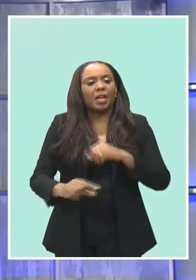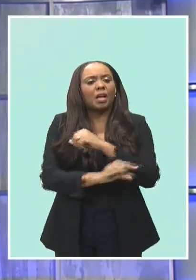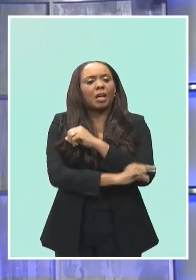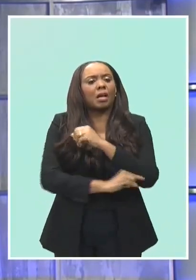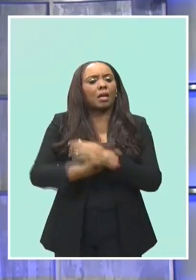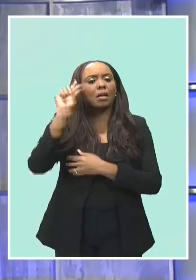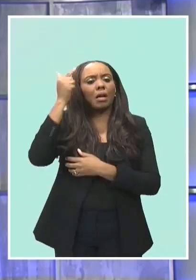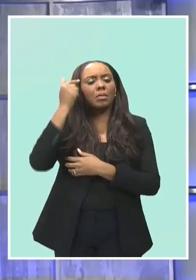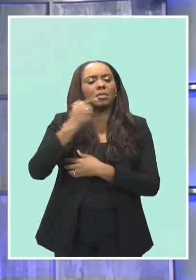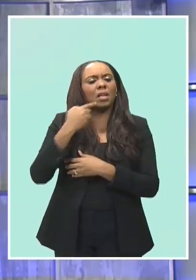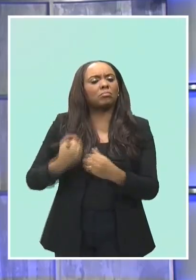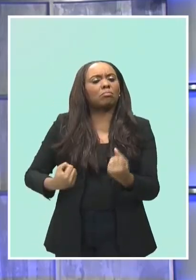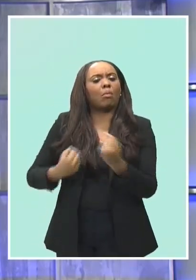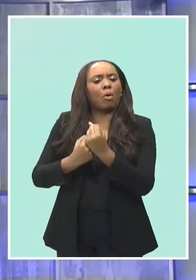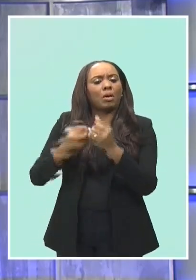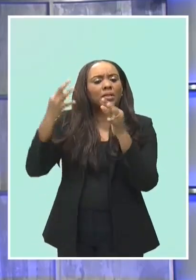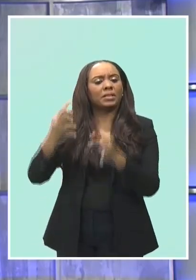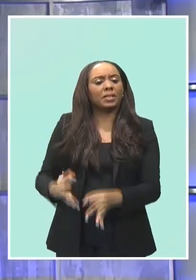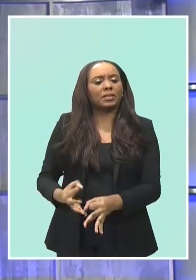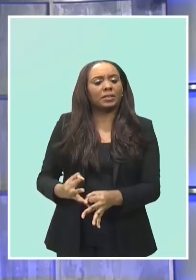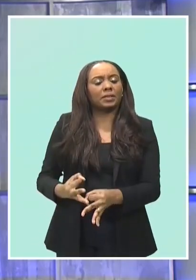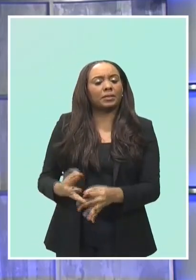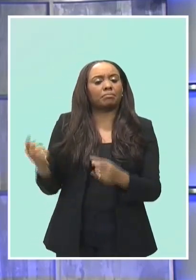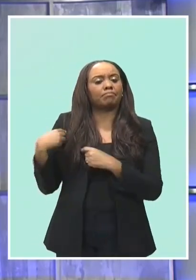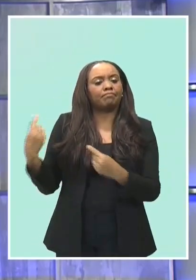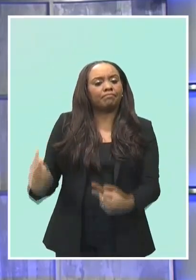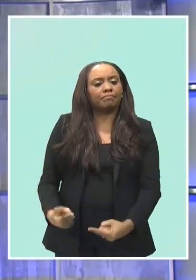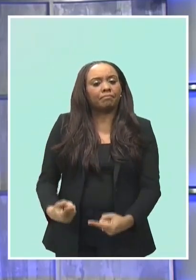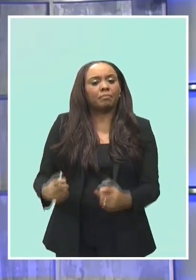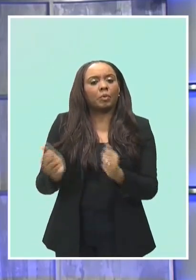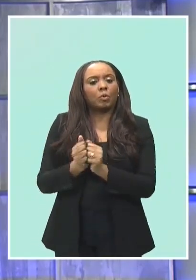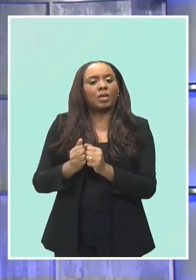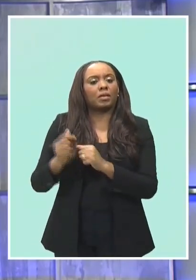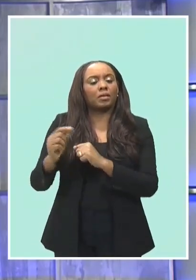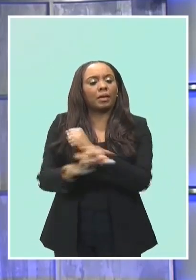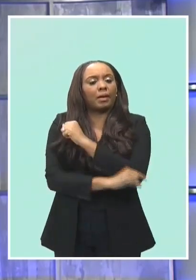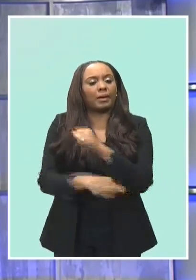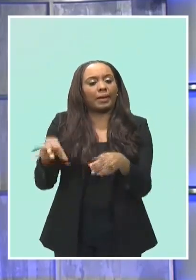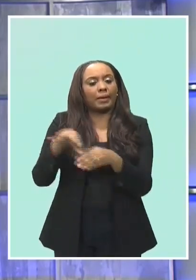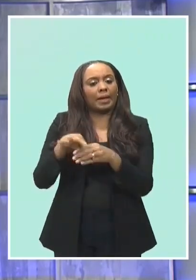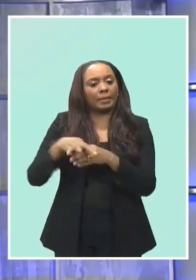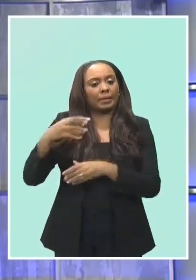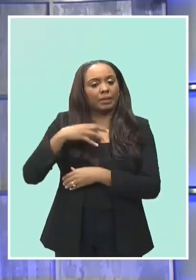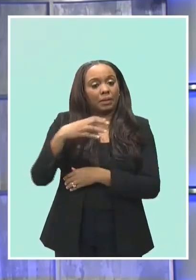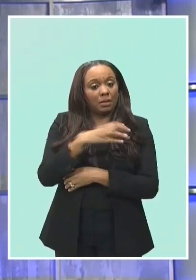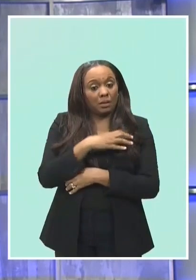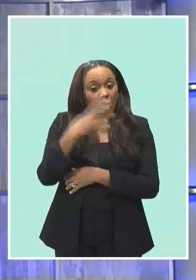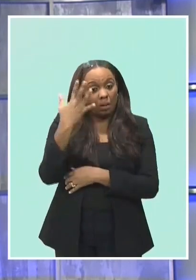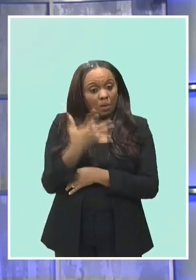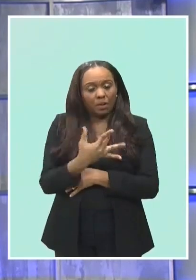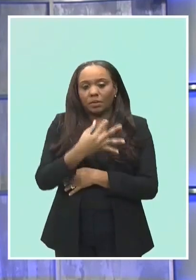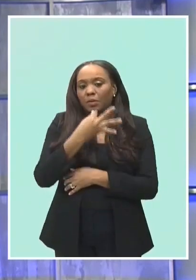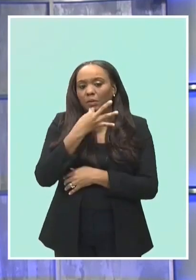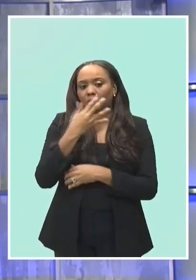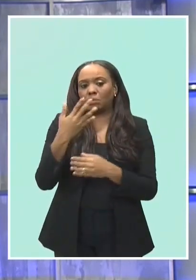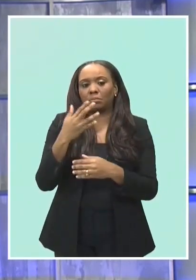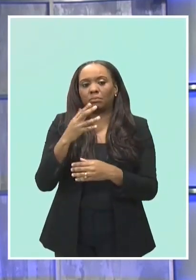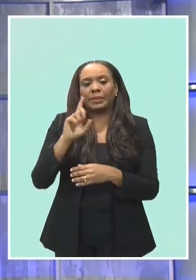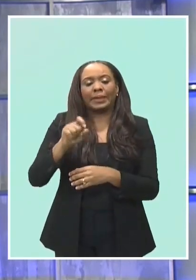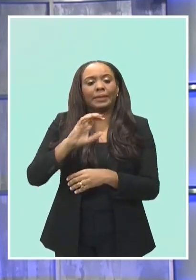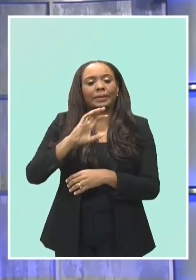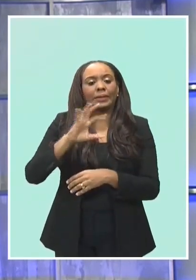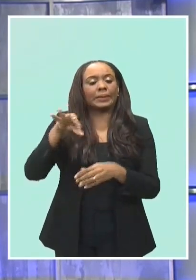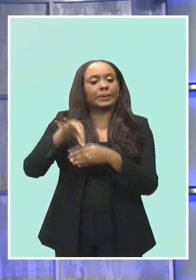it supports the decisions made so far by the Ghana Elections Commission as the country moves closer to conducting yet